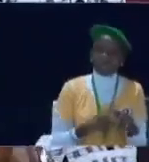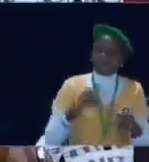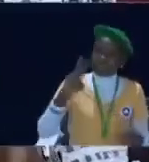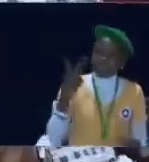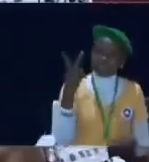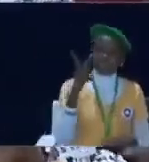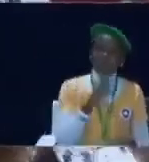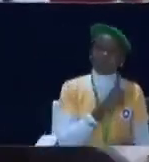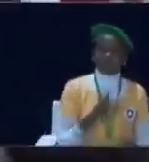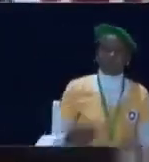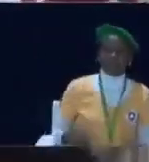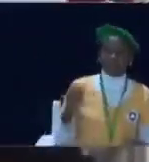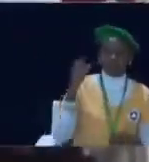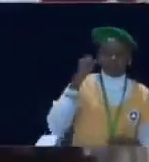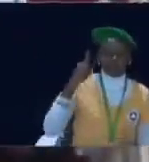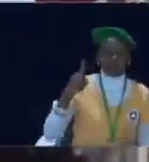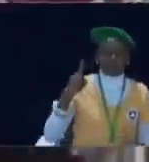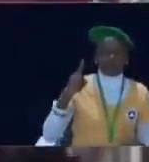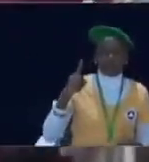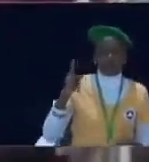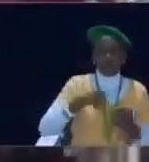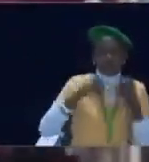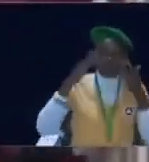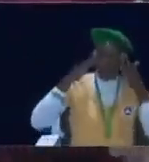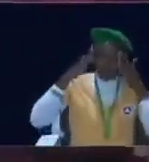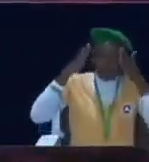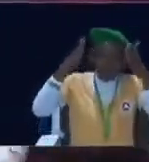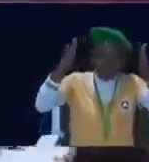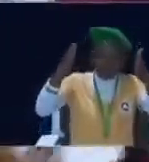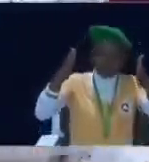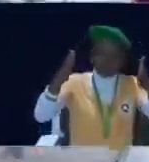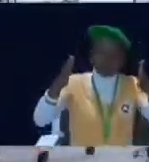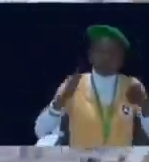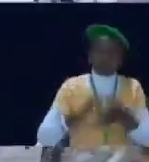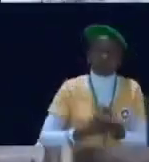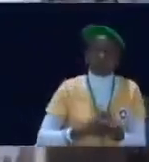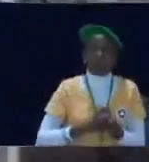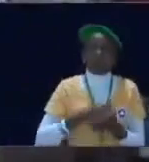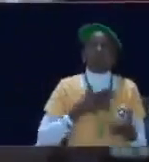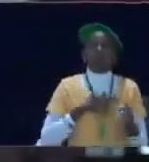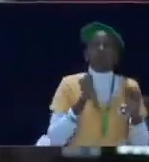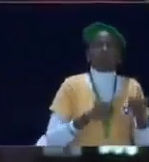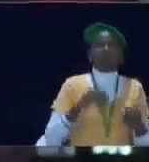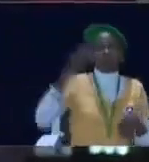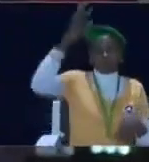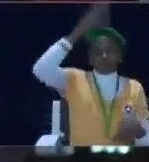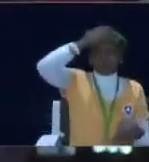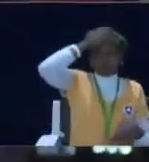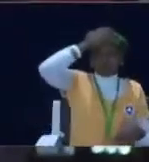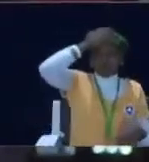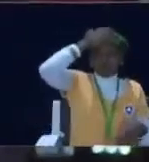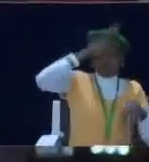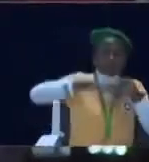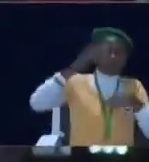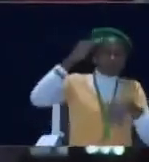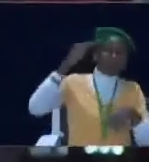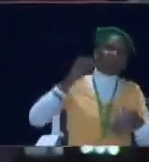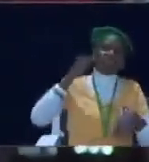Secondly, you need to learn to be focused. Please, can you place your hand on your head?